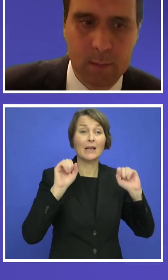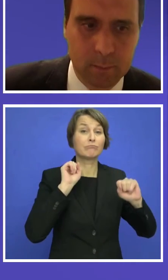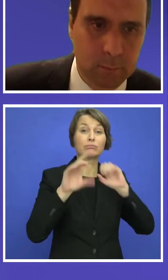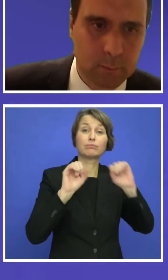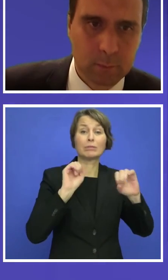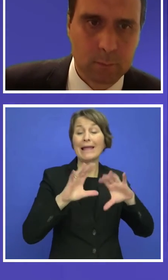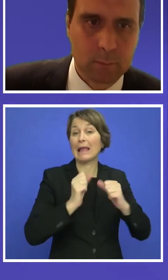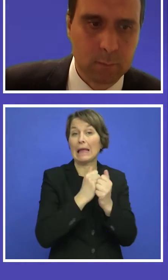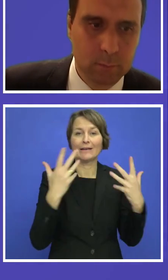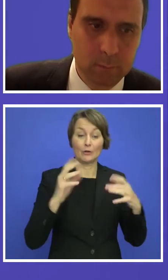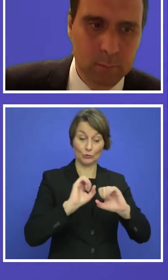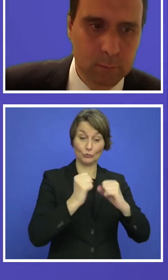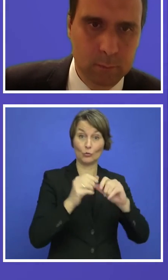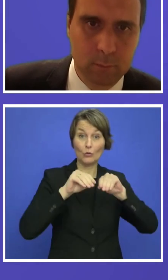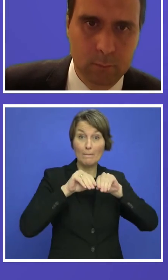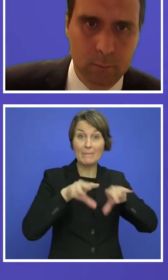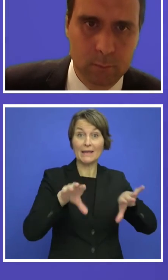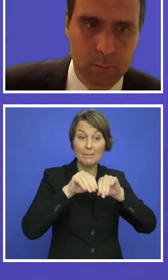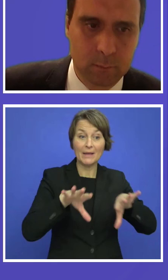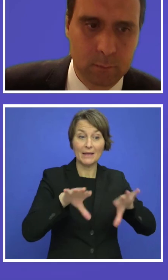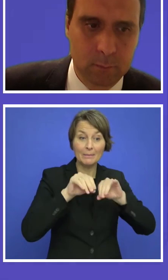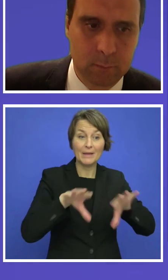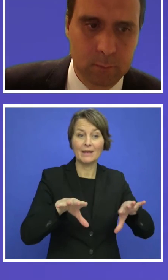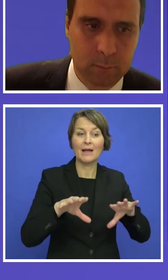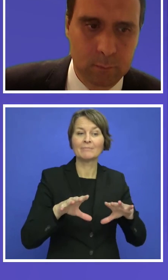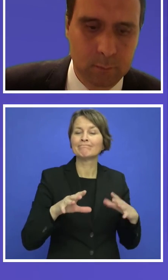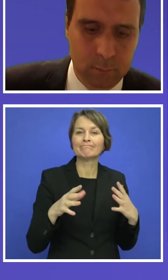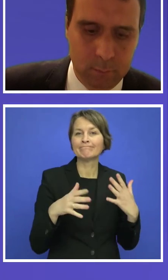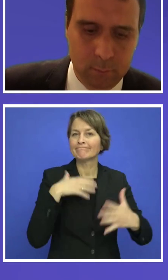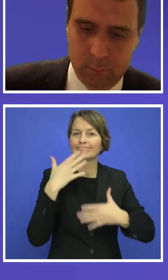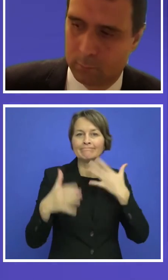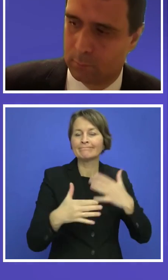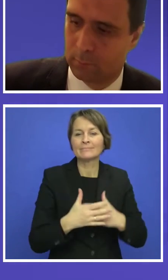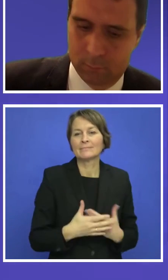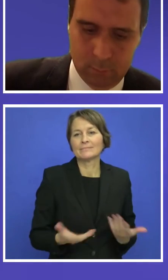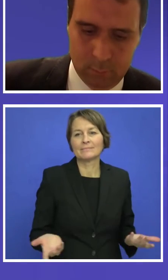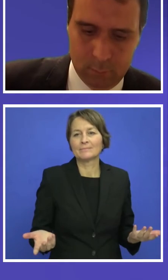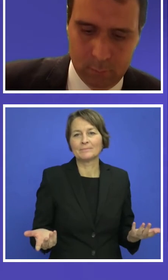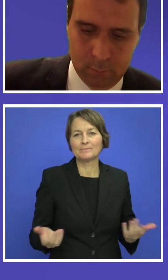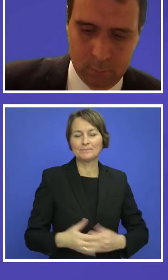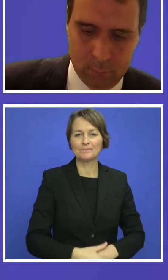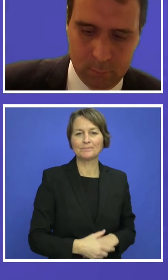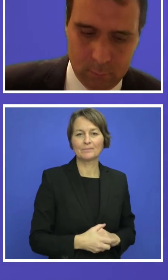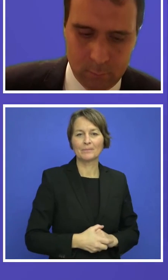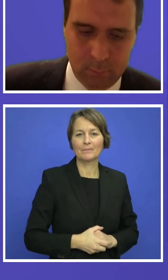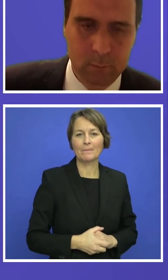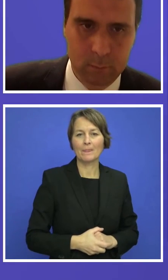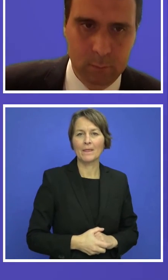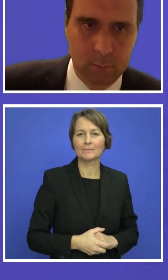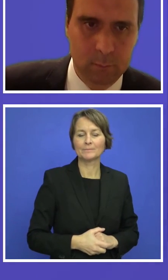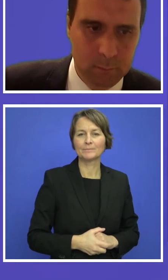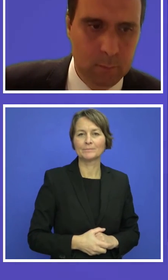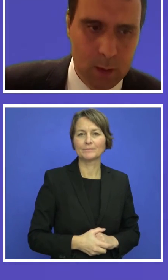social media, even if it's a 5 minutes post on the representation of women per